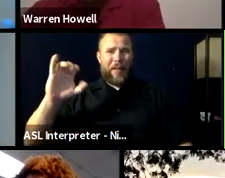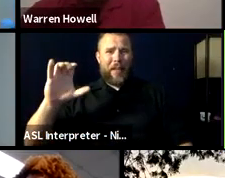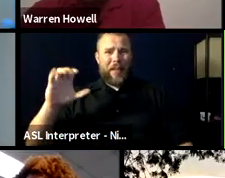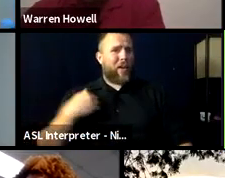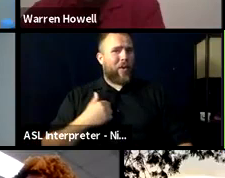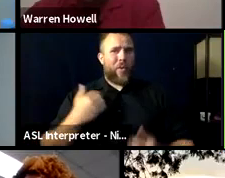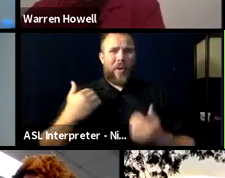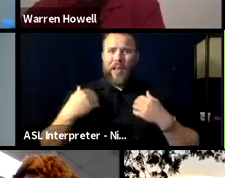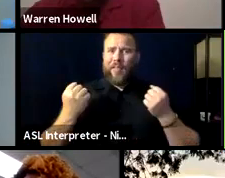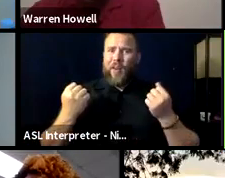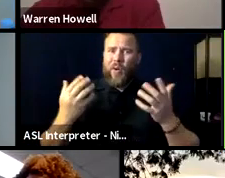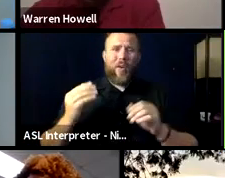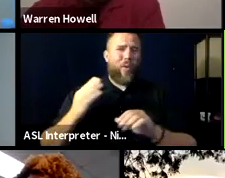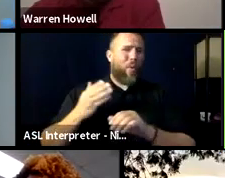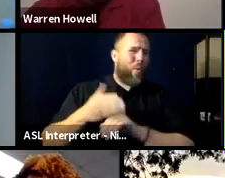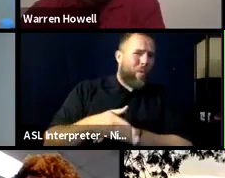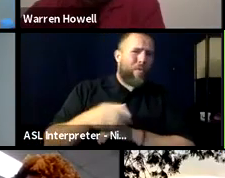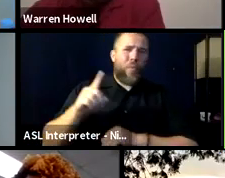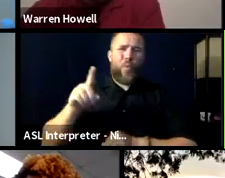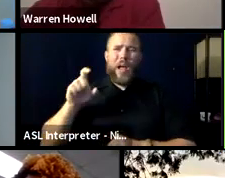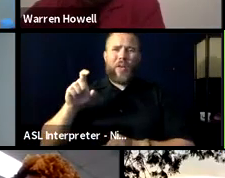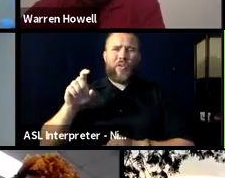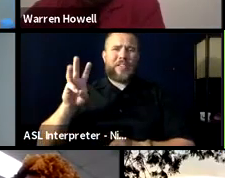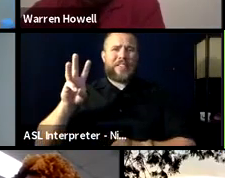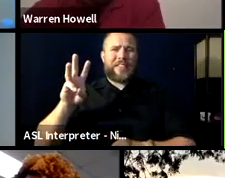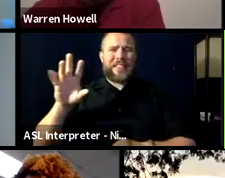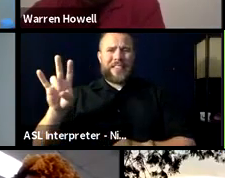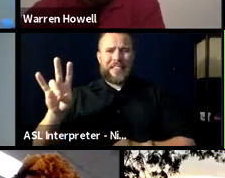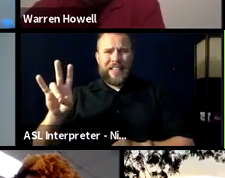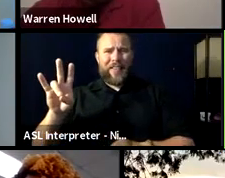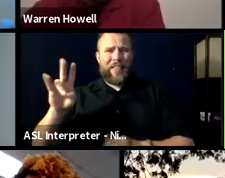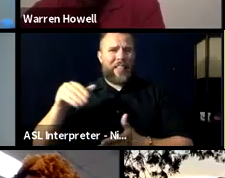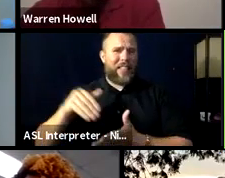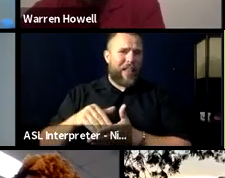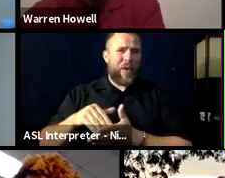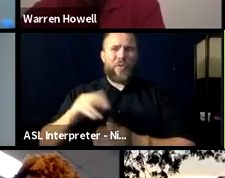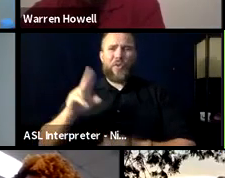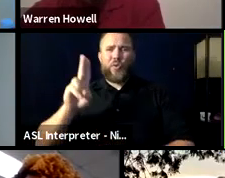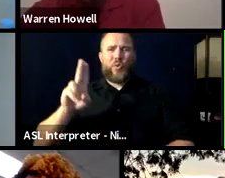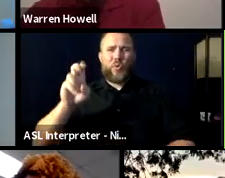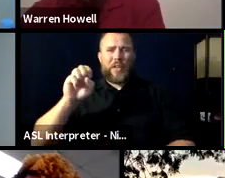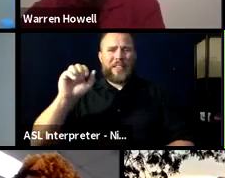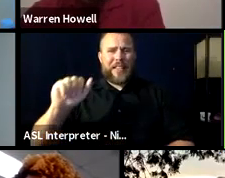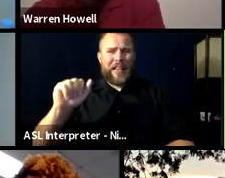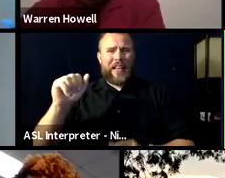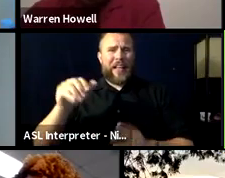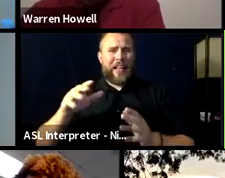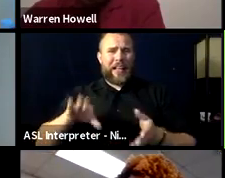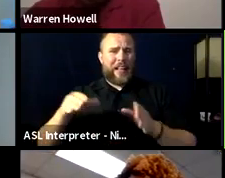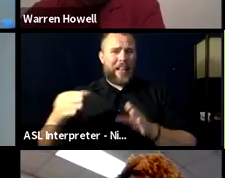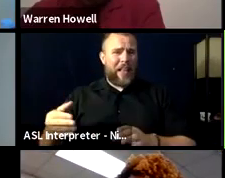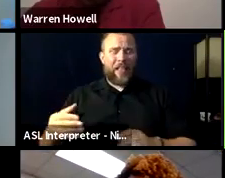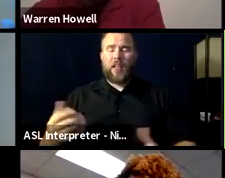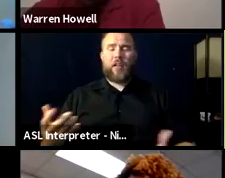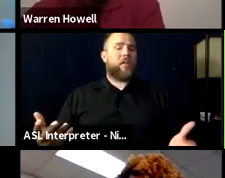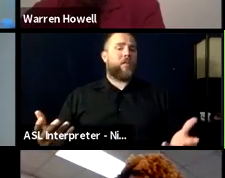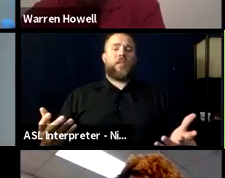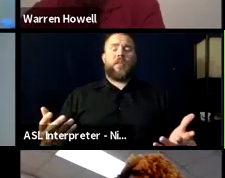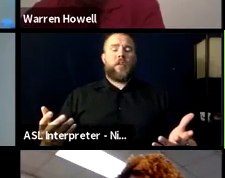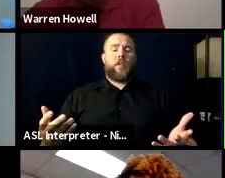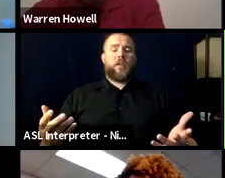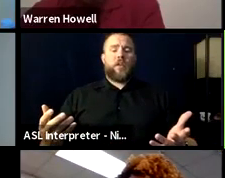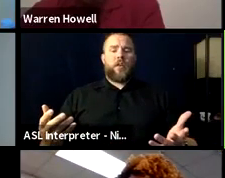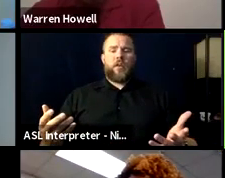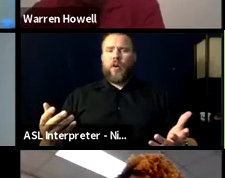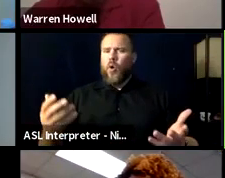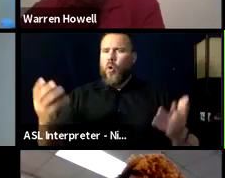deaths and 97,000 new COVID-19 child positivities in the past 2 weeks. At what point do we acknowledge that